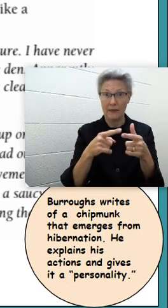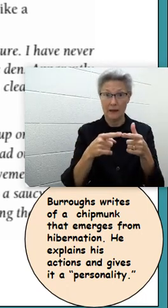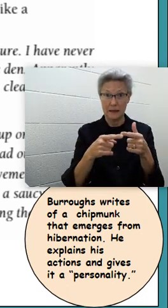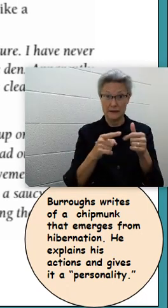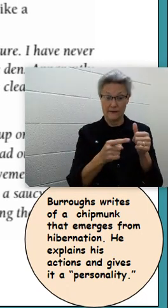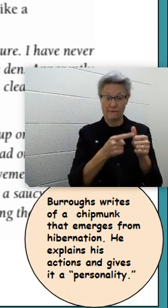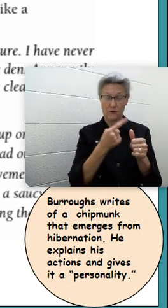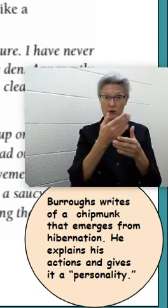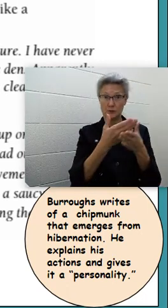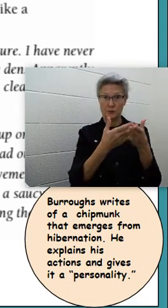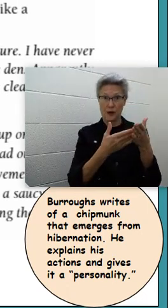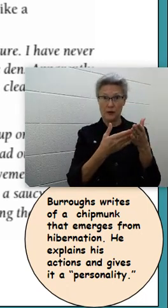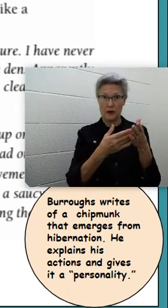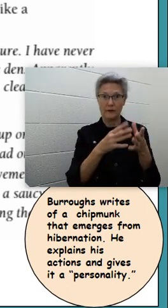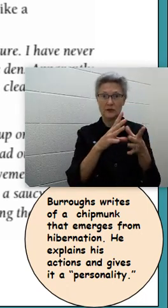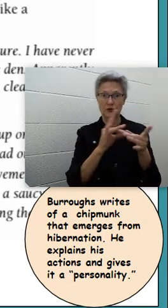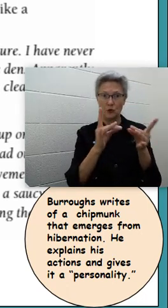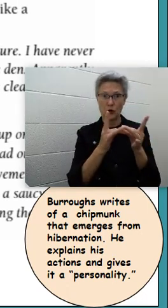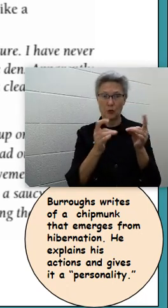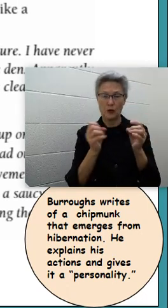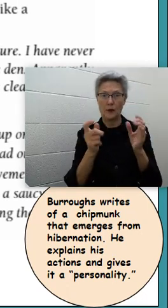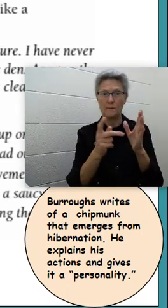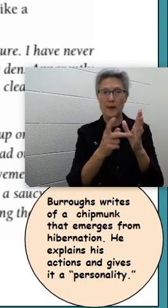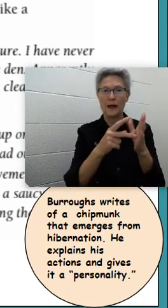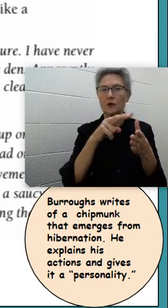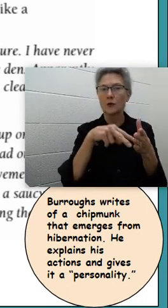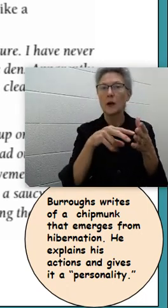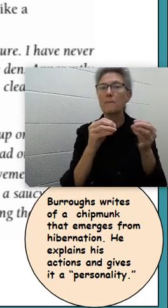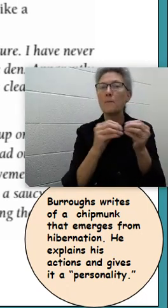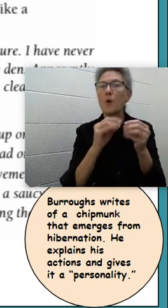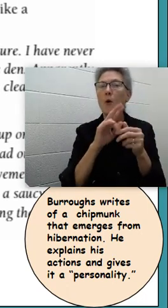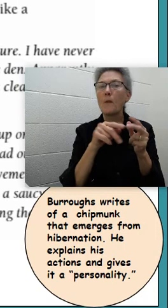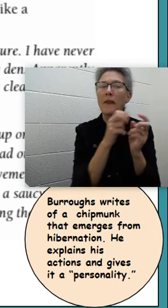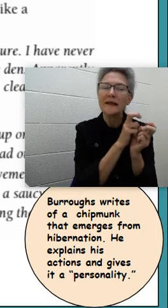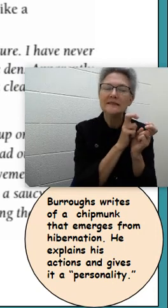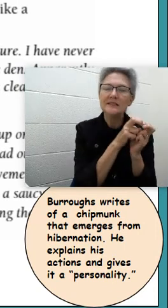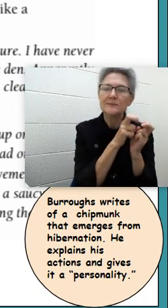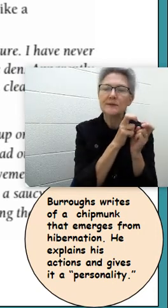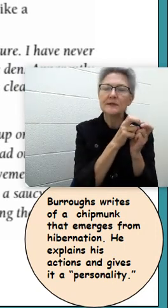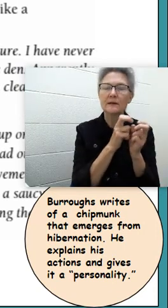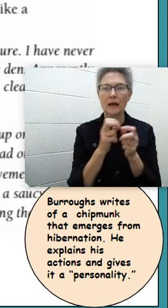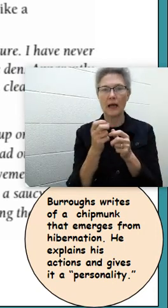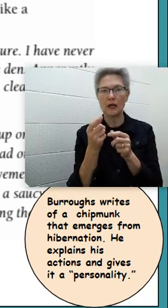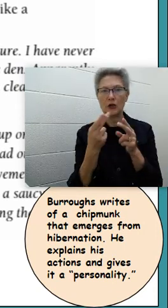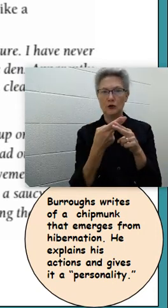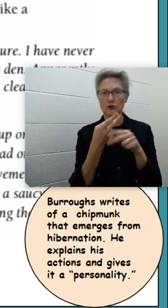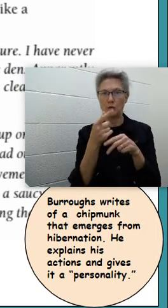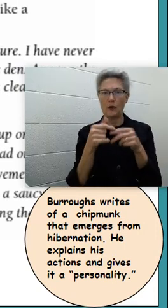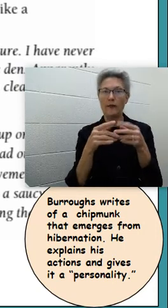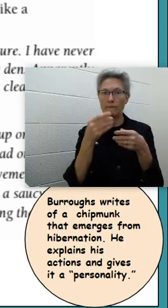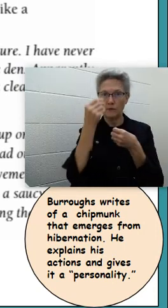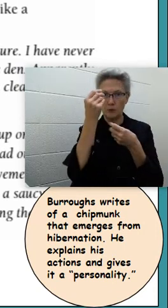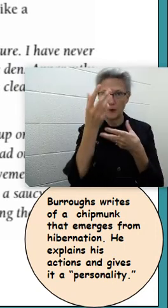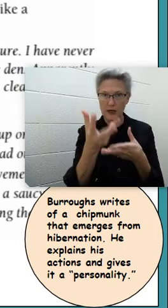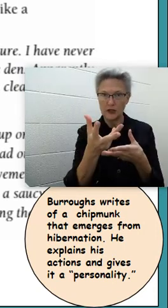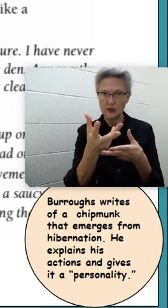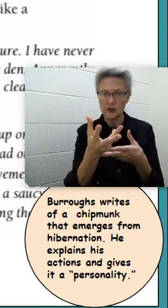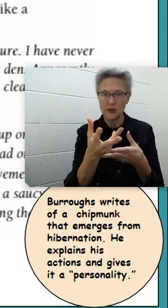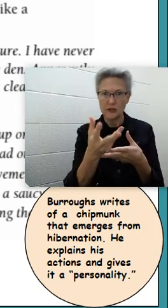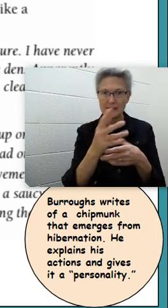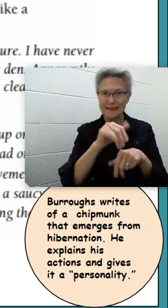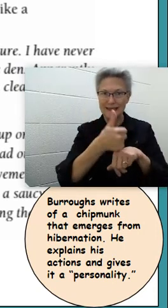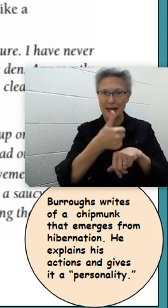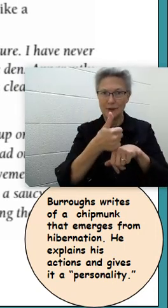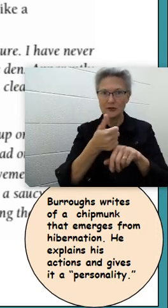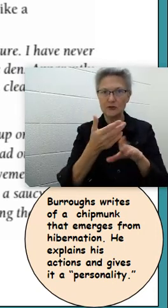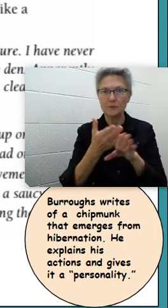first half of our text, we'll come back to reading more about the chipmunk and use more of that information to form our